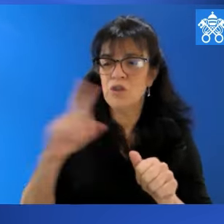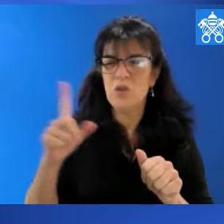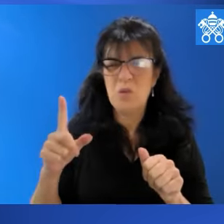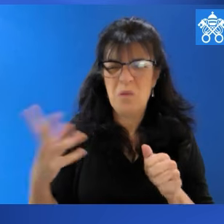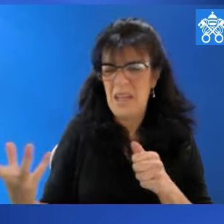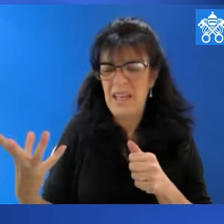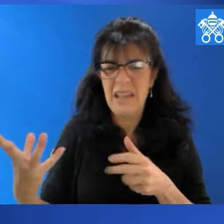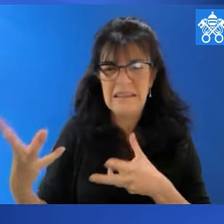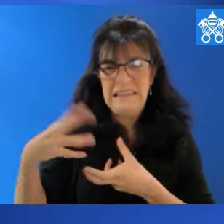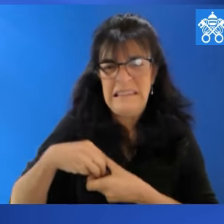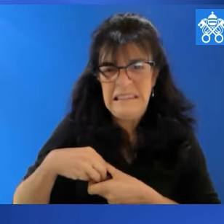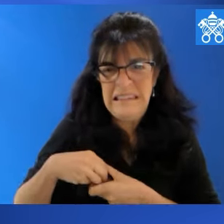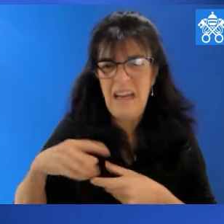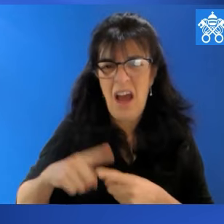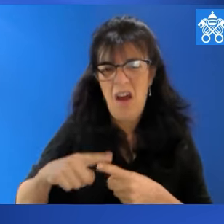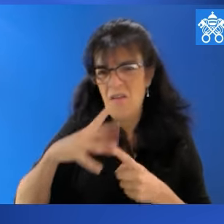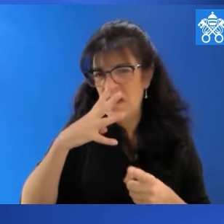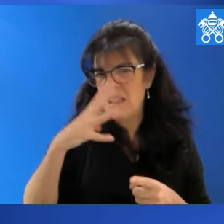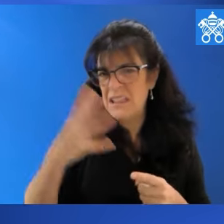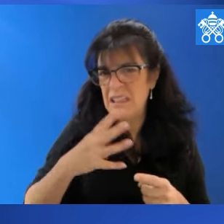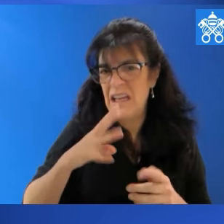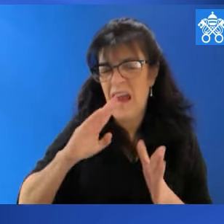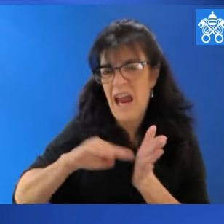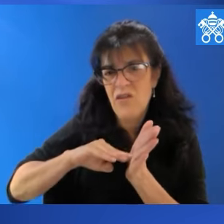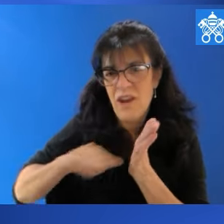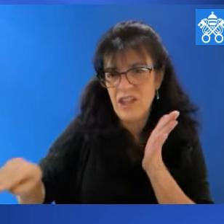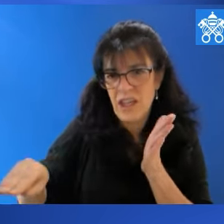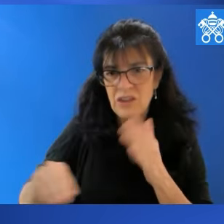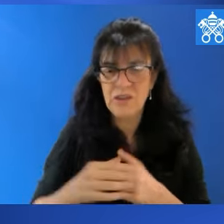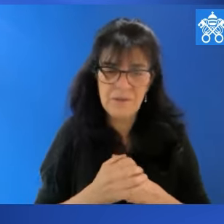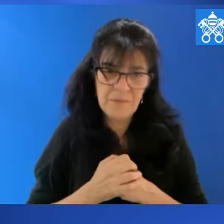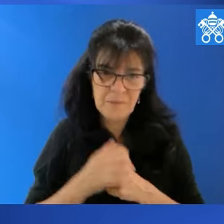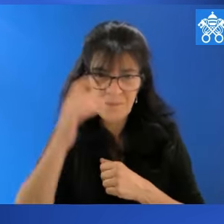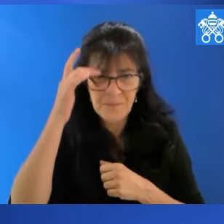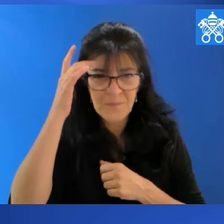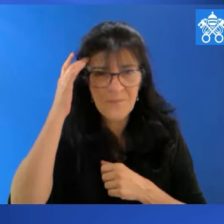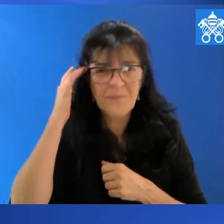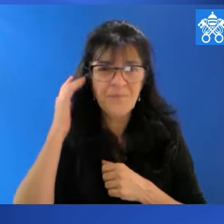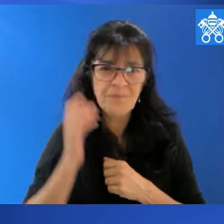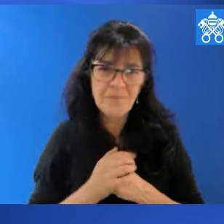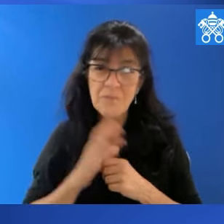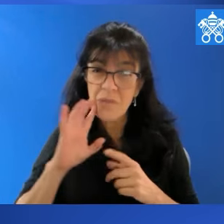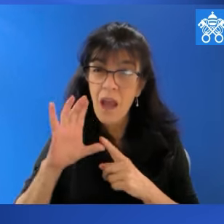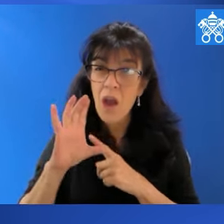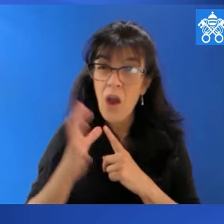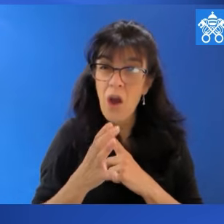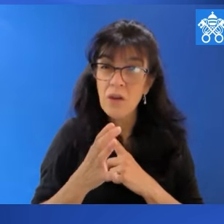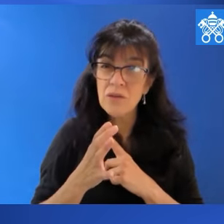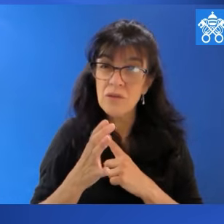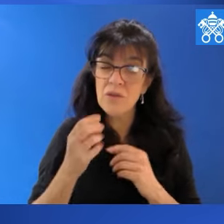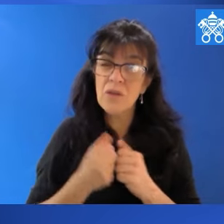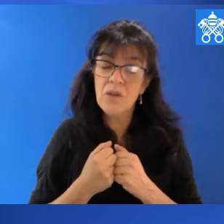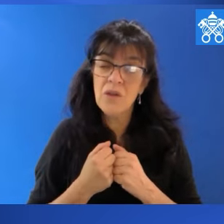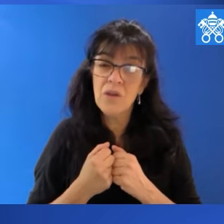the malign culture of indifference and rejection. That culture that kills